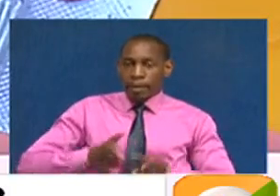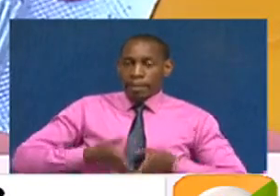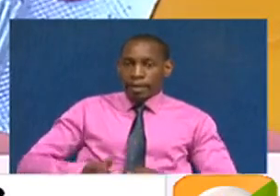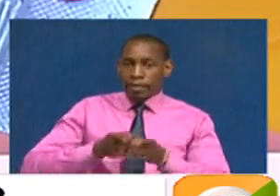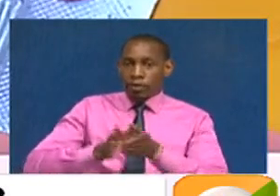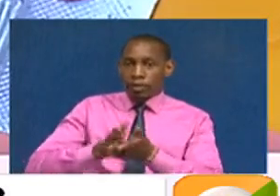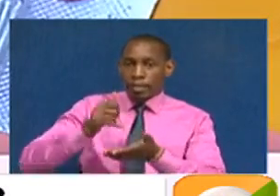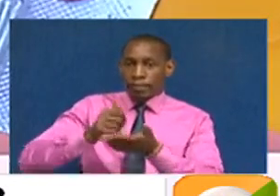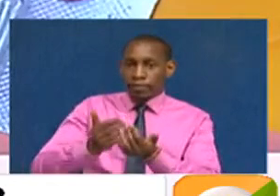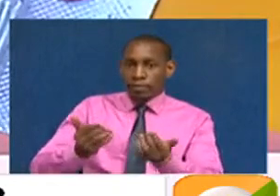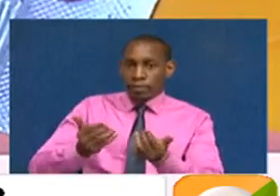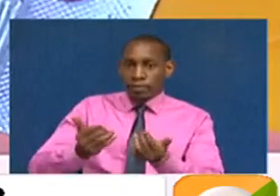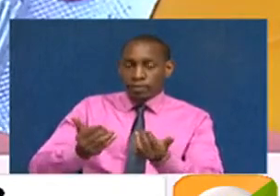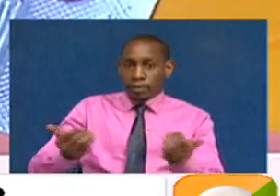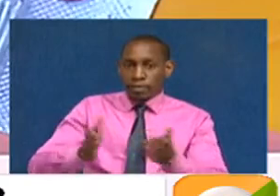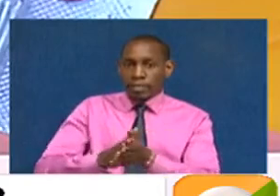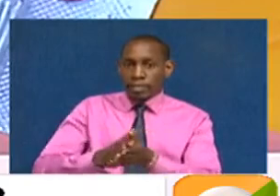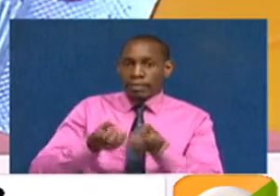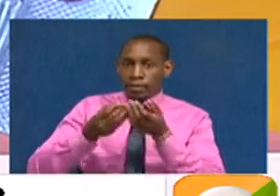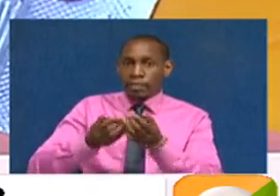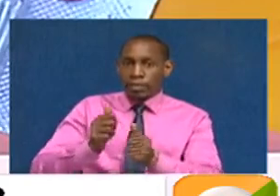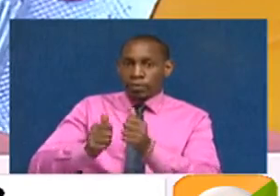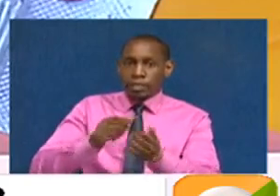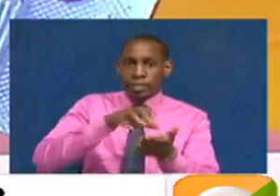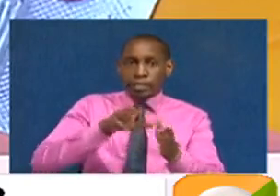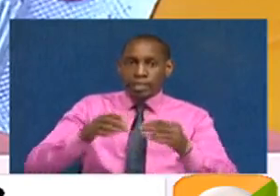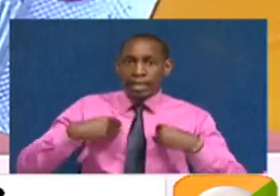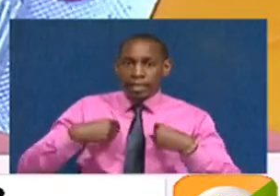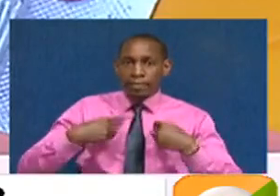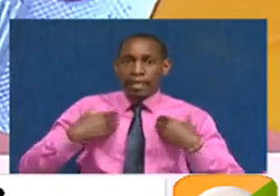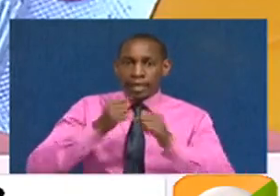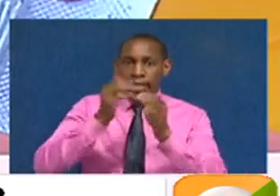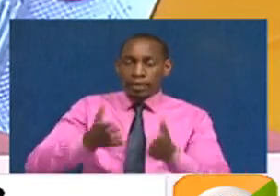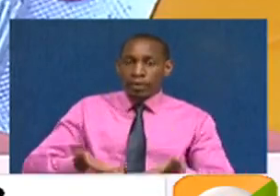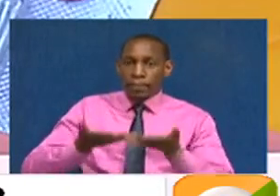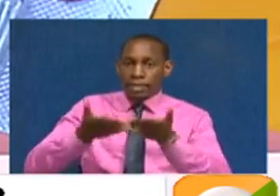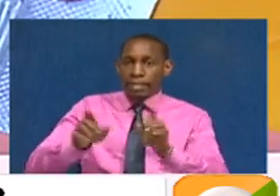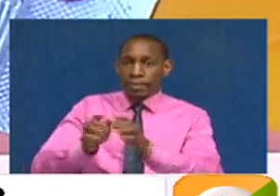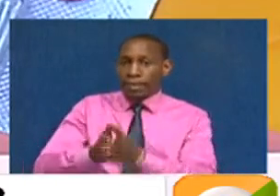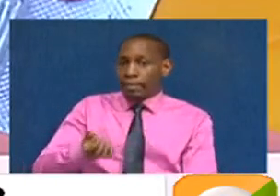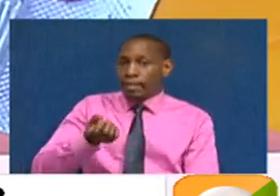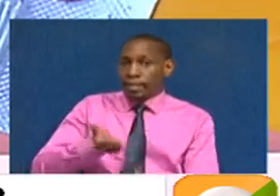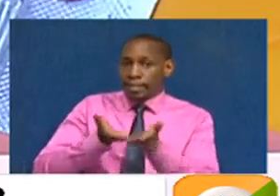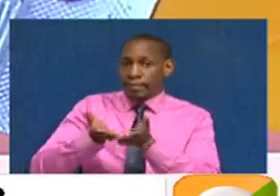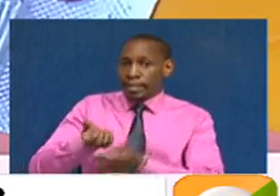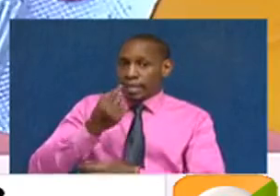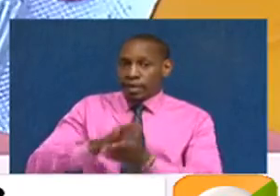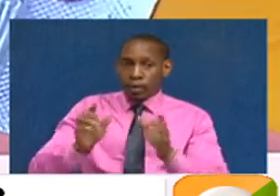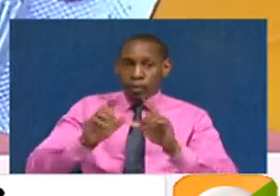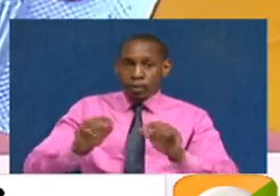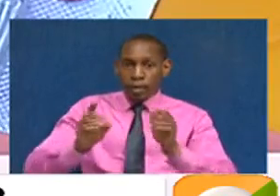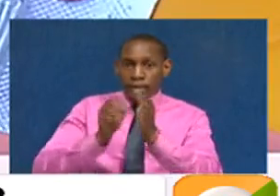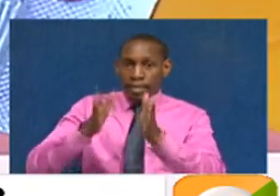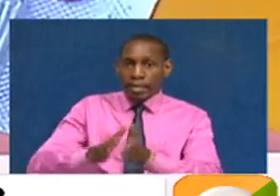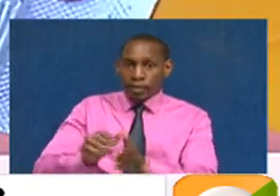minors, detailing what specific scenarios could allow health workers to offer such services. According to